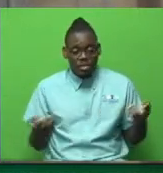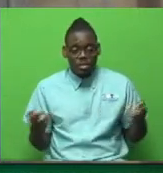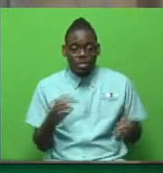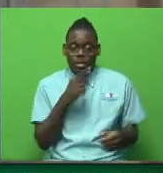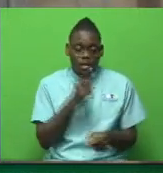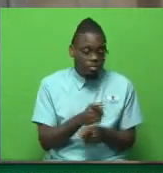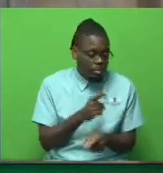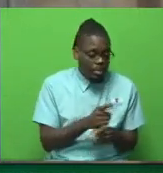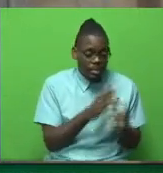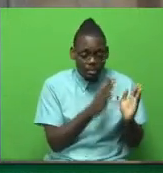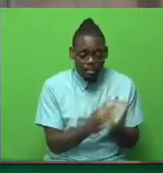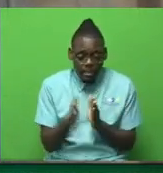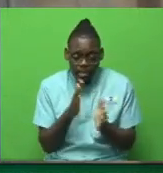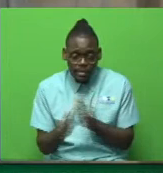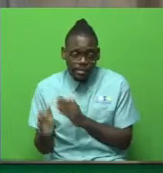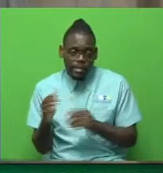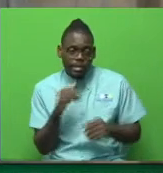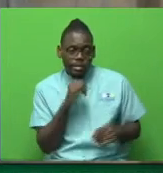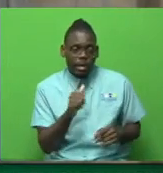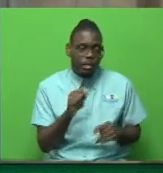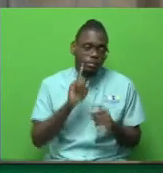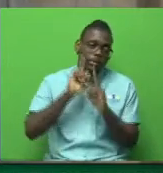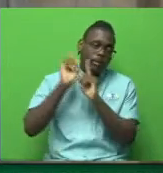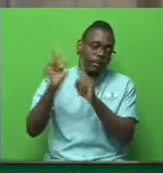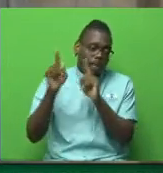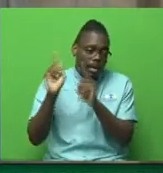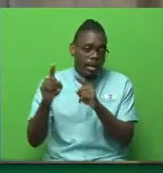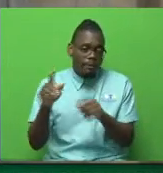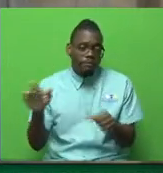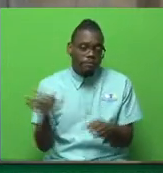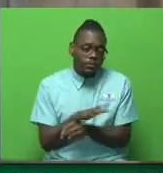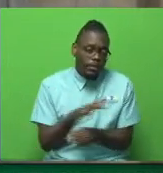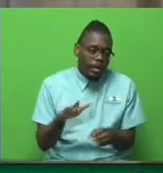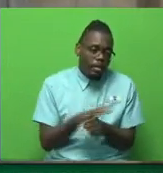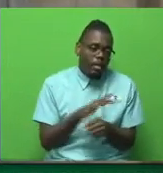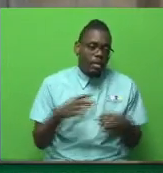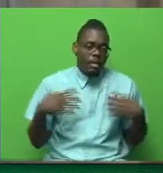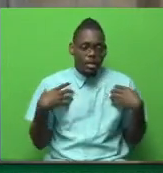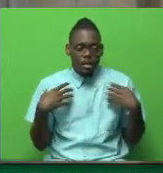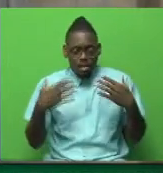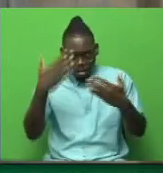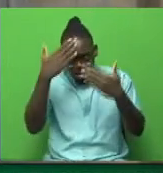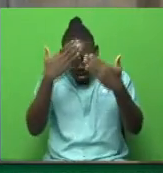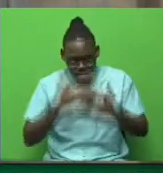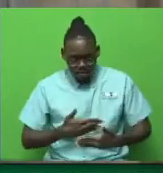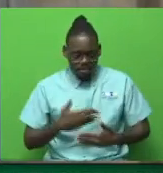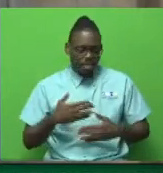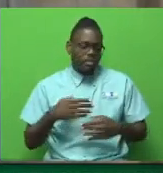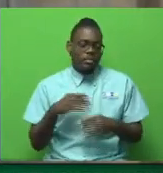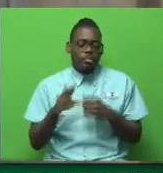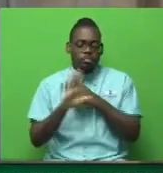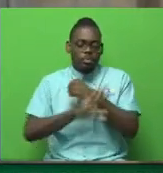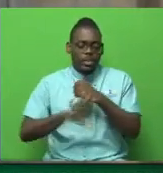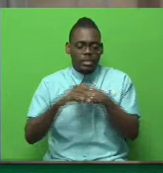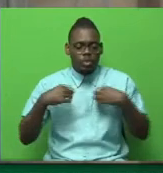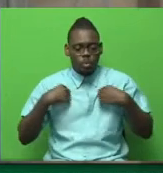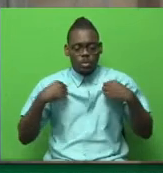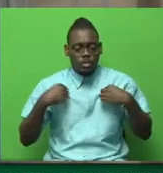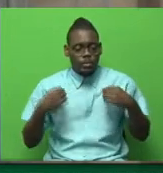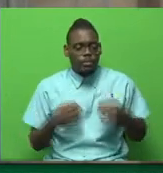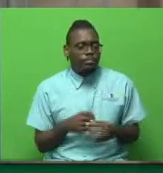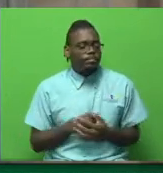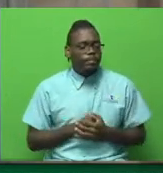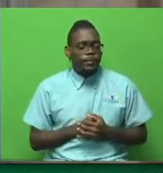adequate quantities of to silly zumab is yet another indictment on the minister unministered yal Singh